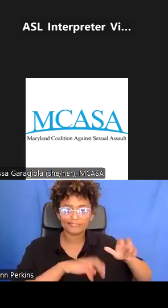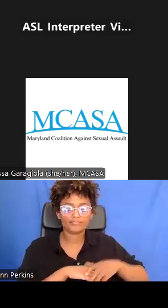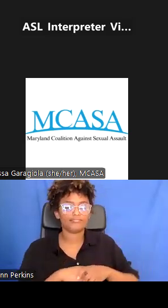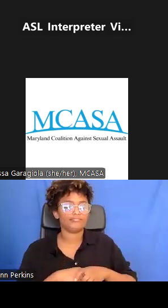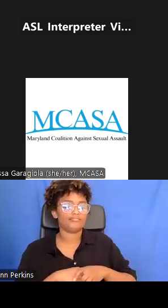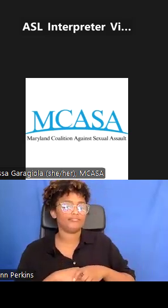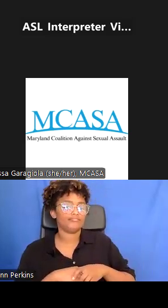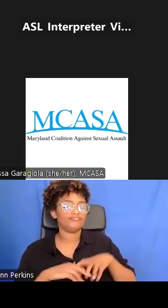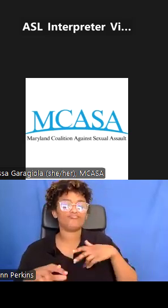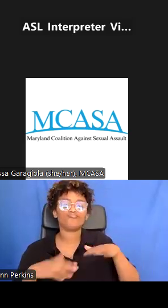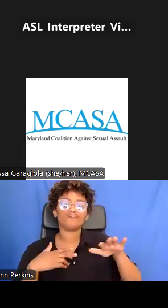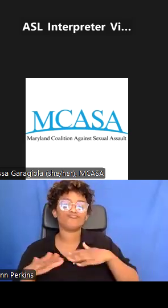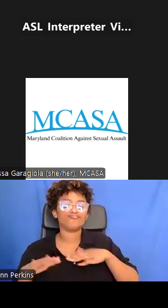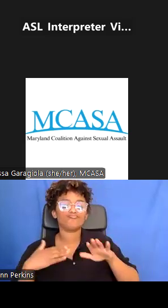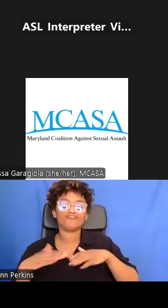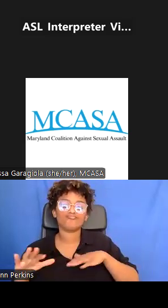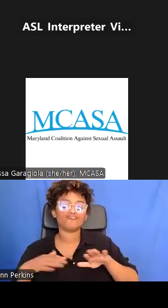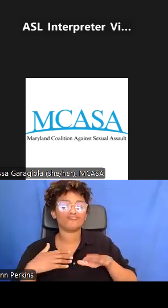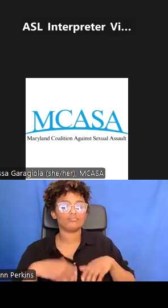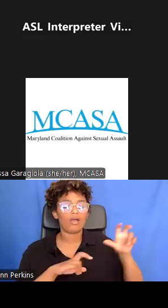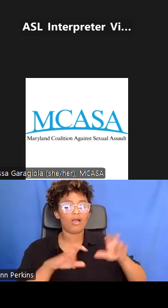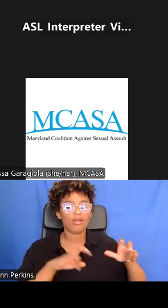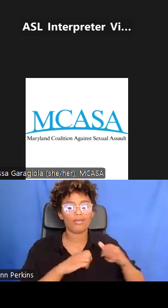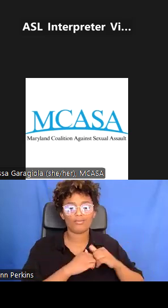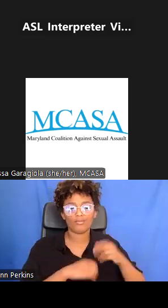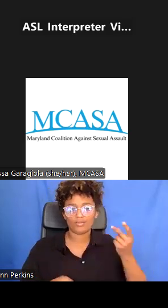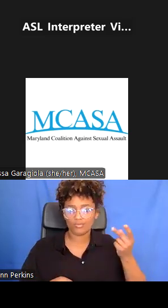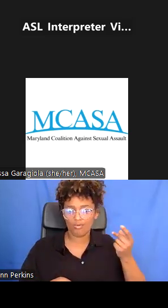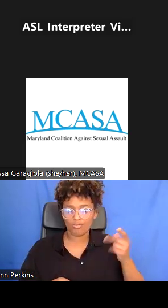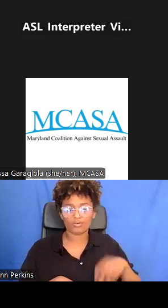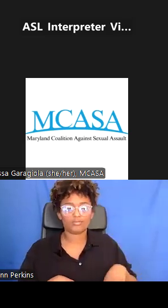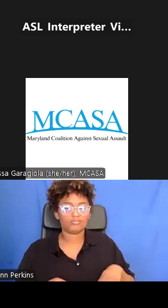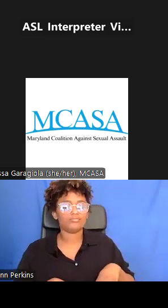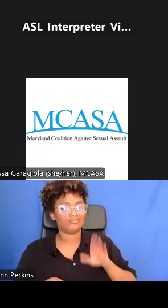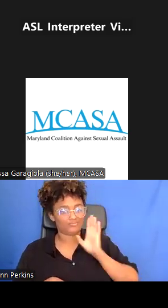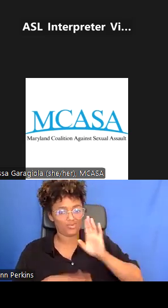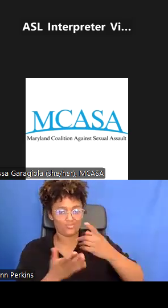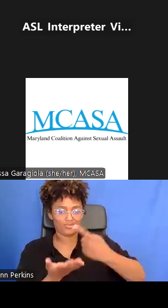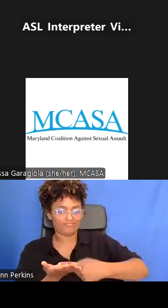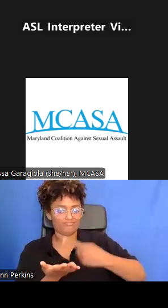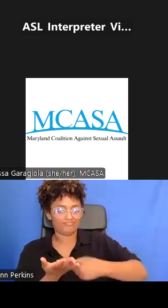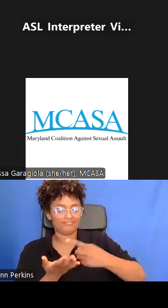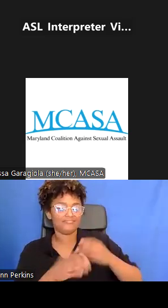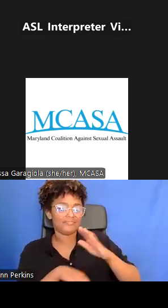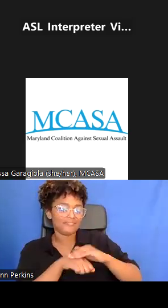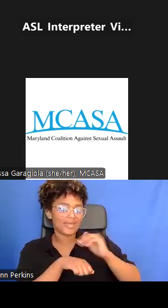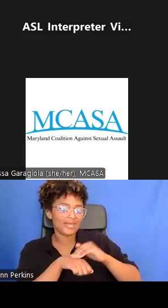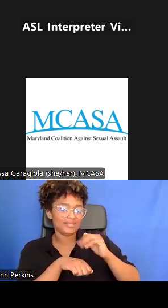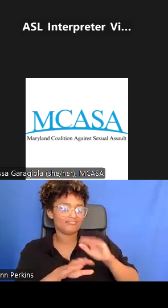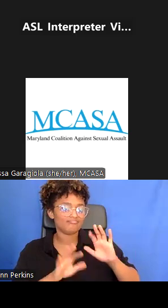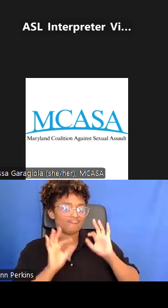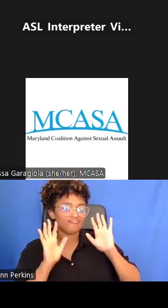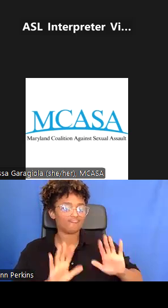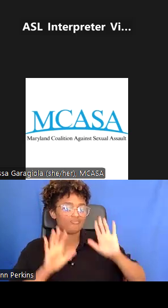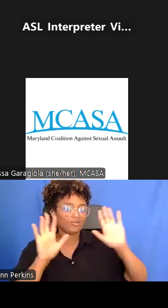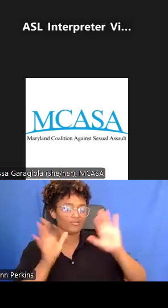a walk, hiking with your dog. Oh, we're going to talk about pets here in a minute and how great they are for self-care. Taking a nap. I will tell you, and I had a meeting with